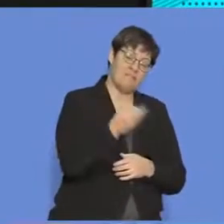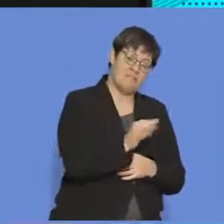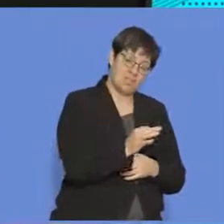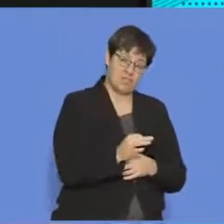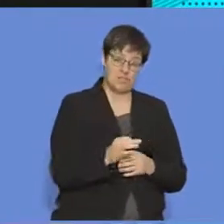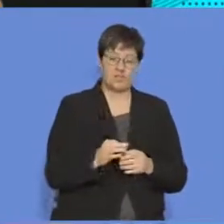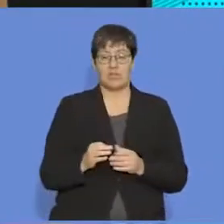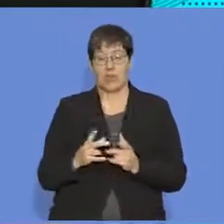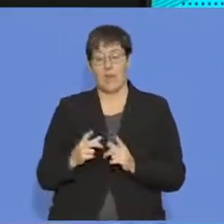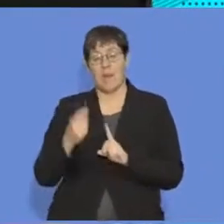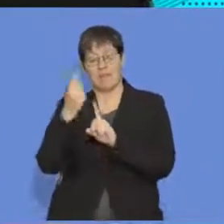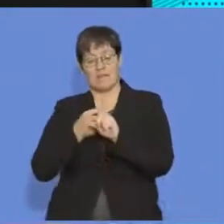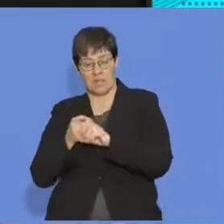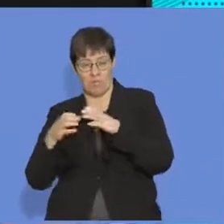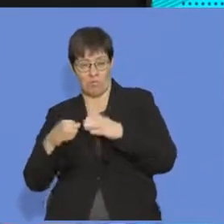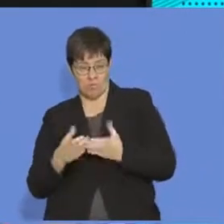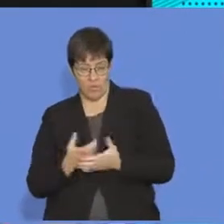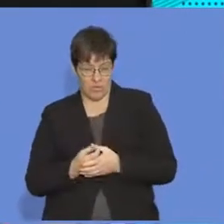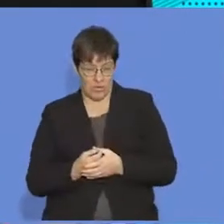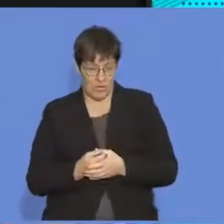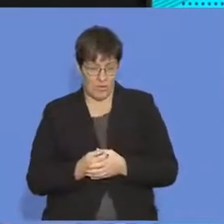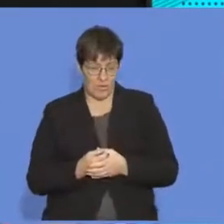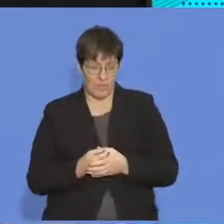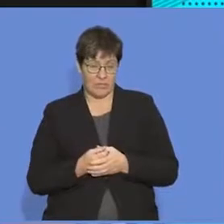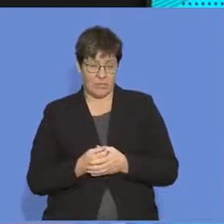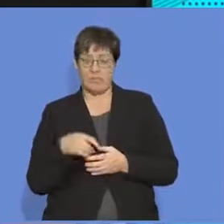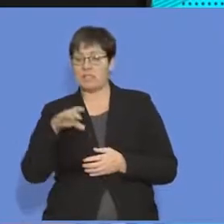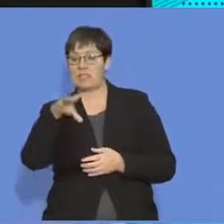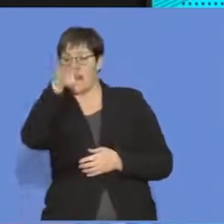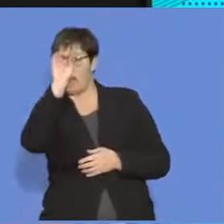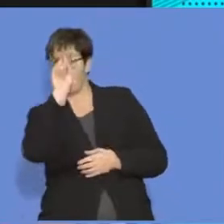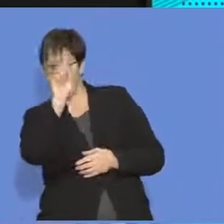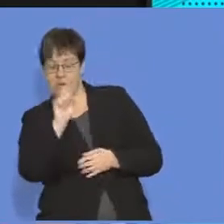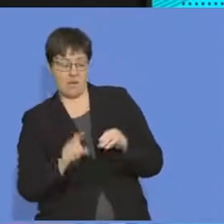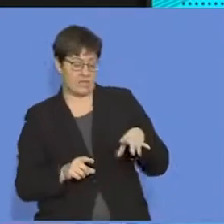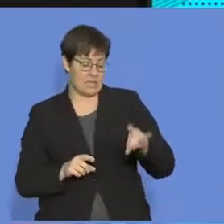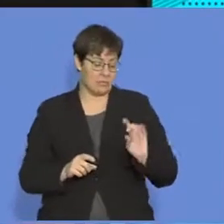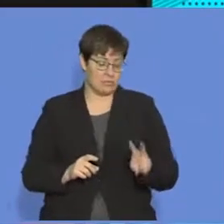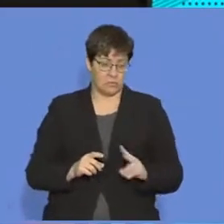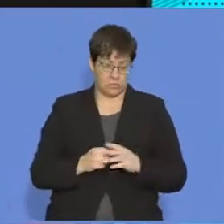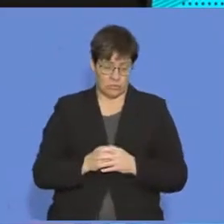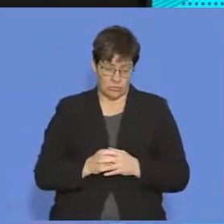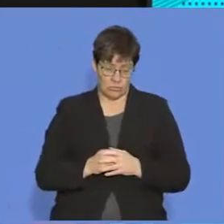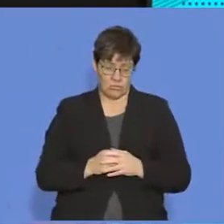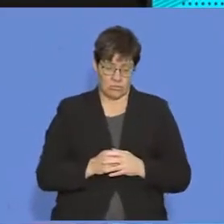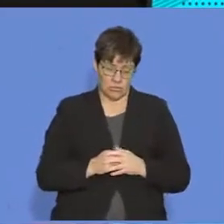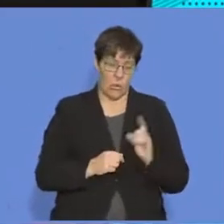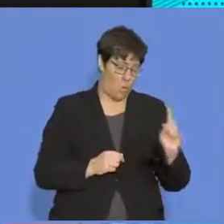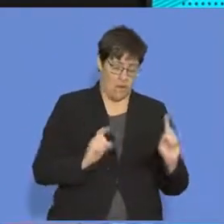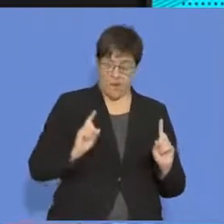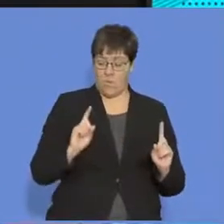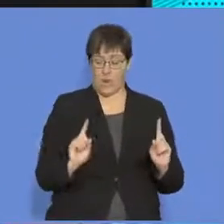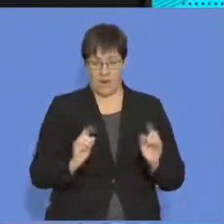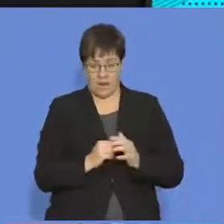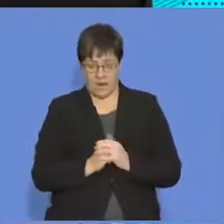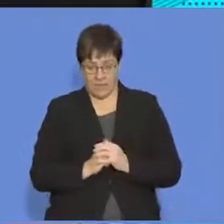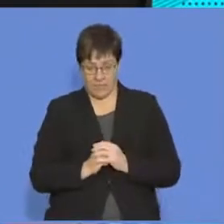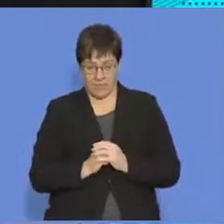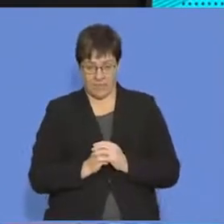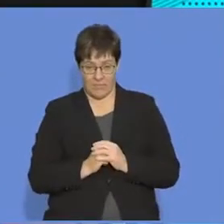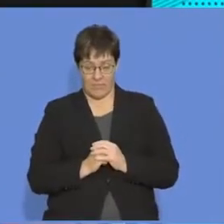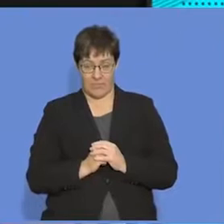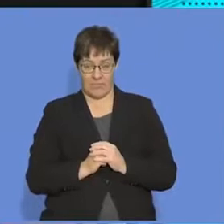take fish and baked potatoes. So you have to select one option from choice 1, another option from choice